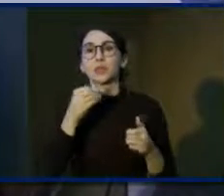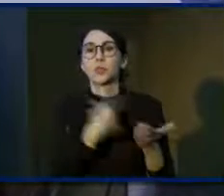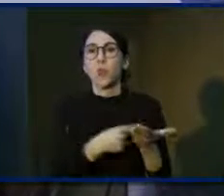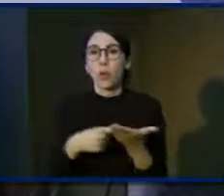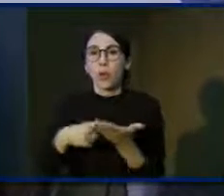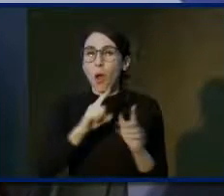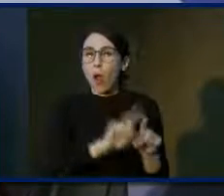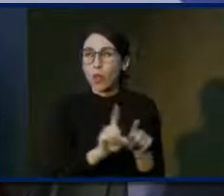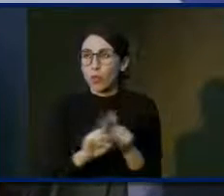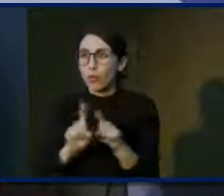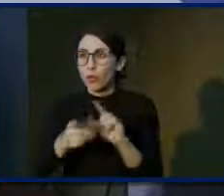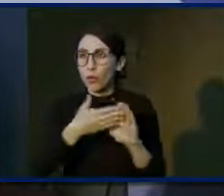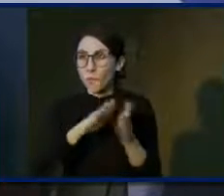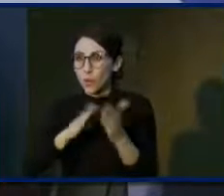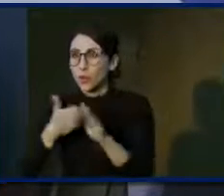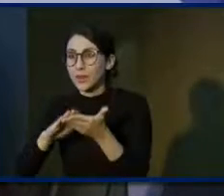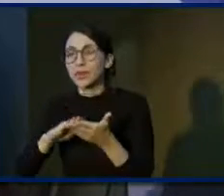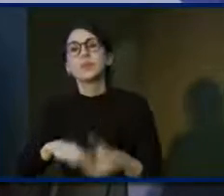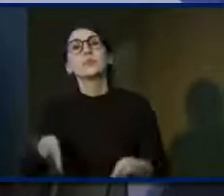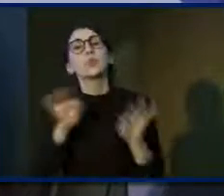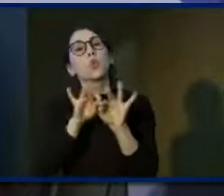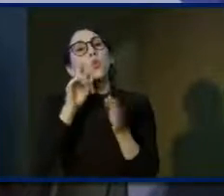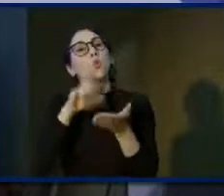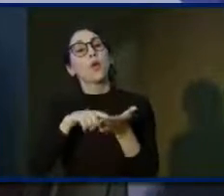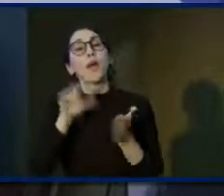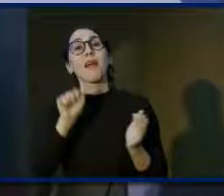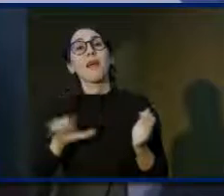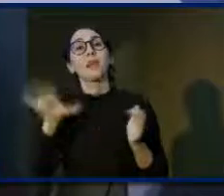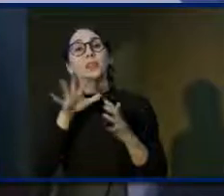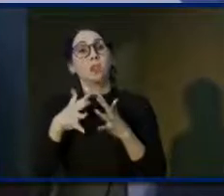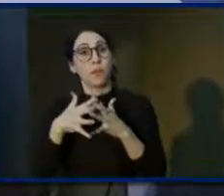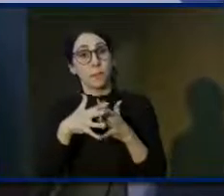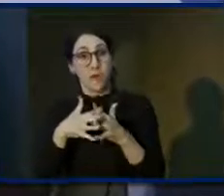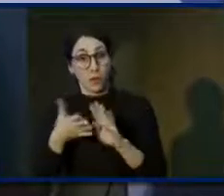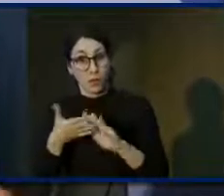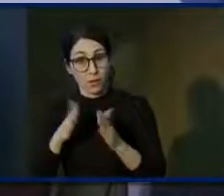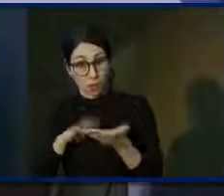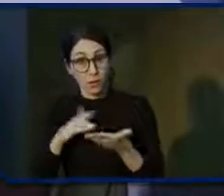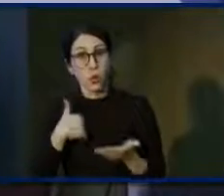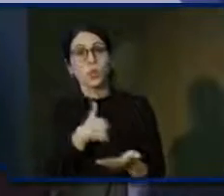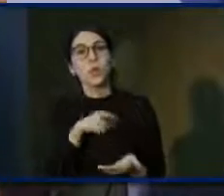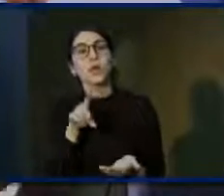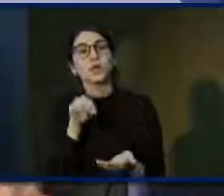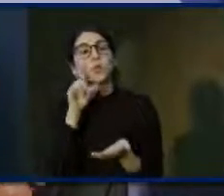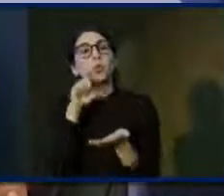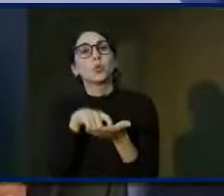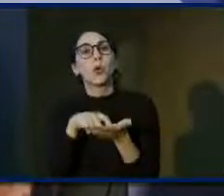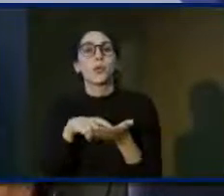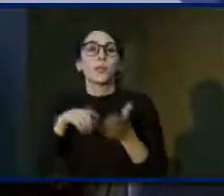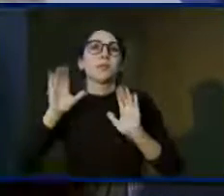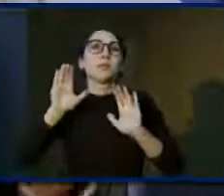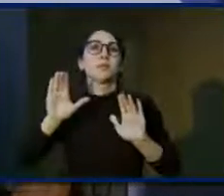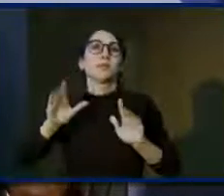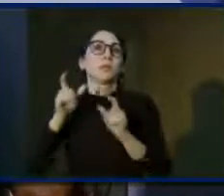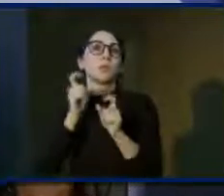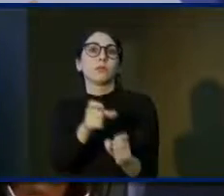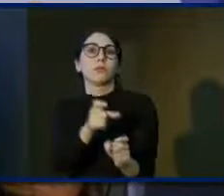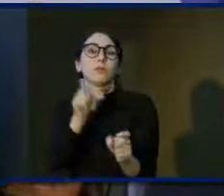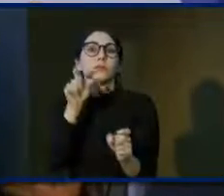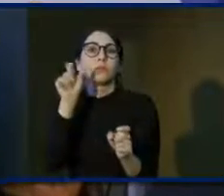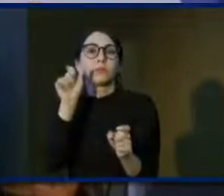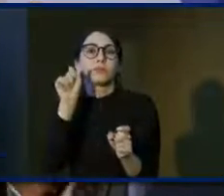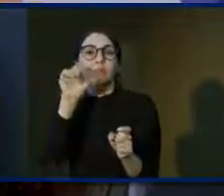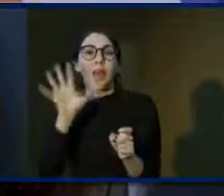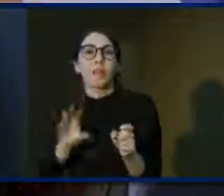I think it's important to recognize for the Asian American community, look, we recognize the tremendous contributions of the African American community for establishing the